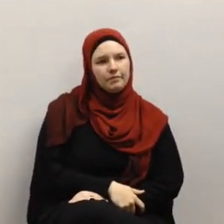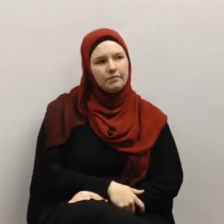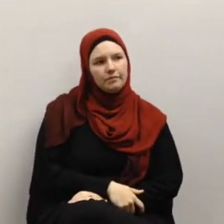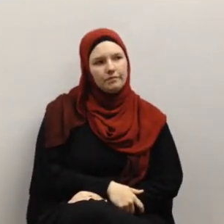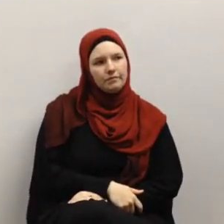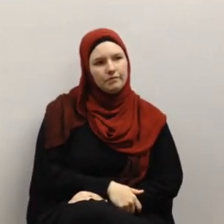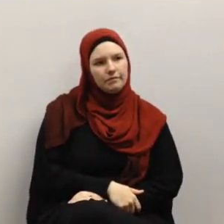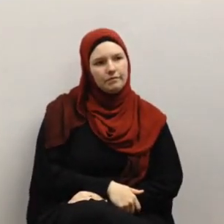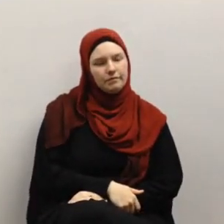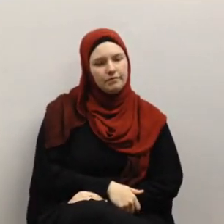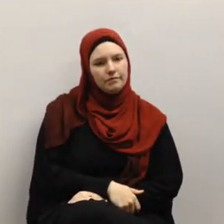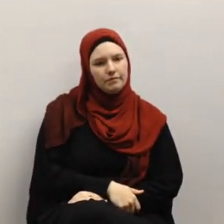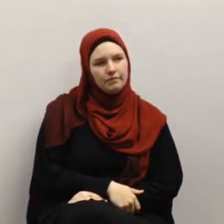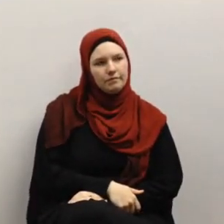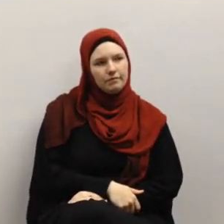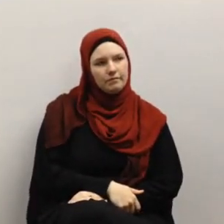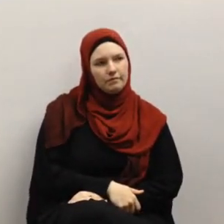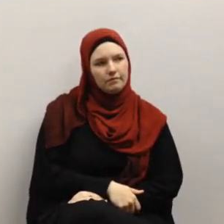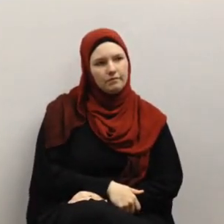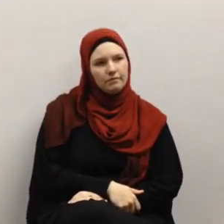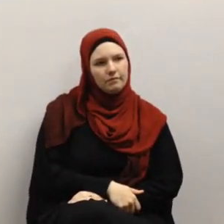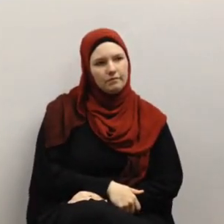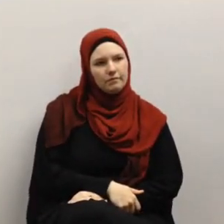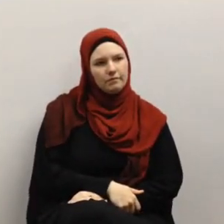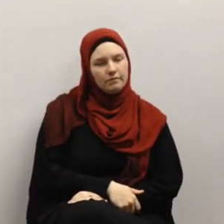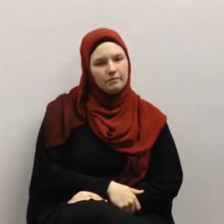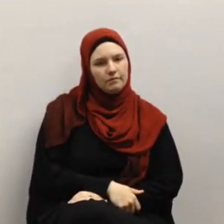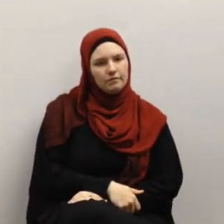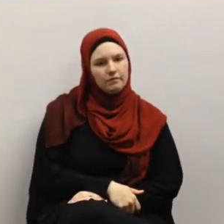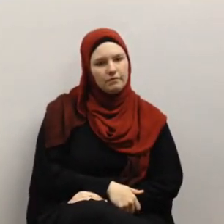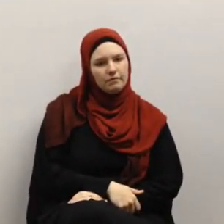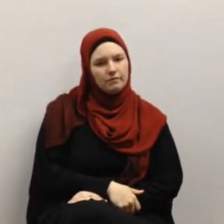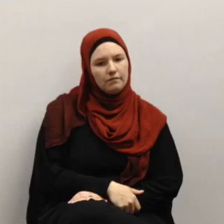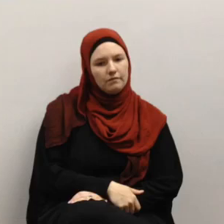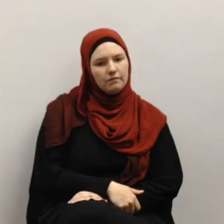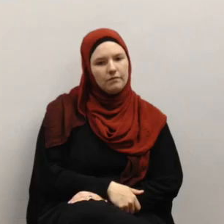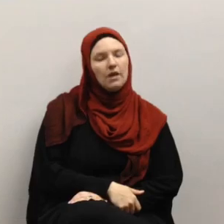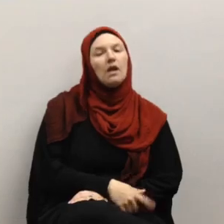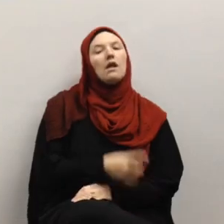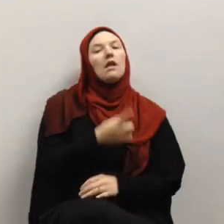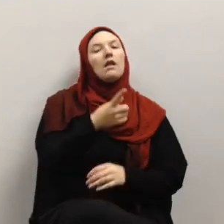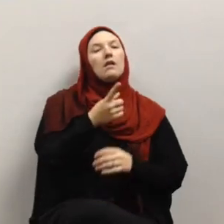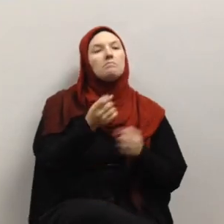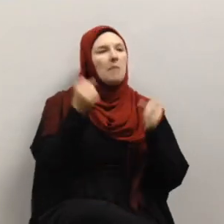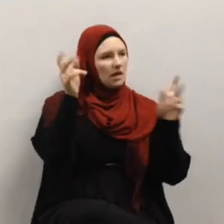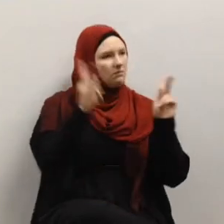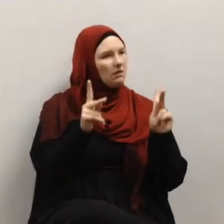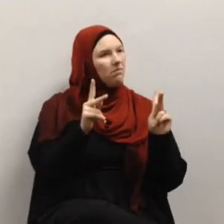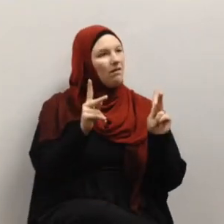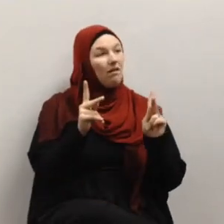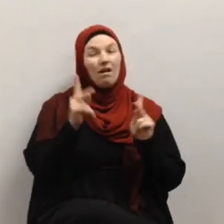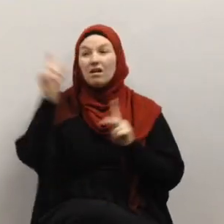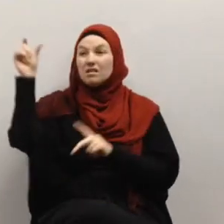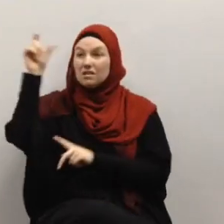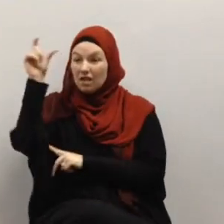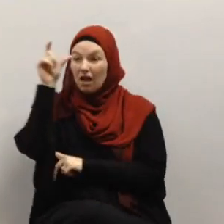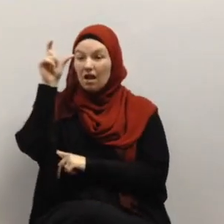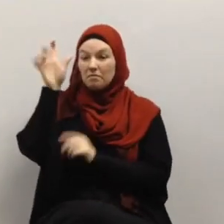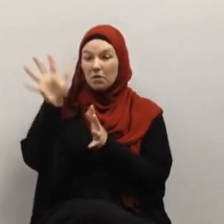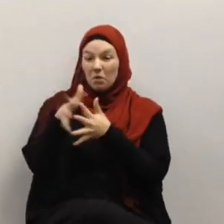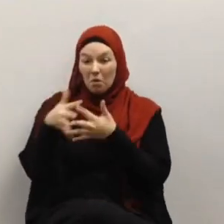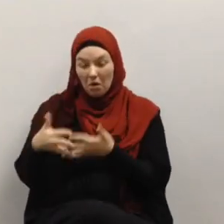So they want to go to the taghut, to tyranny type rule, to seek as a source of judgment.